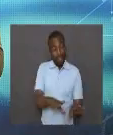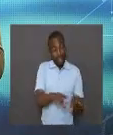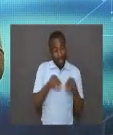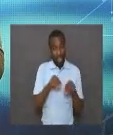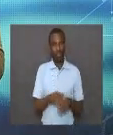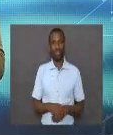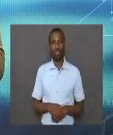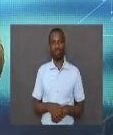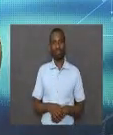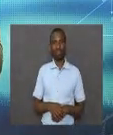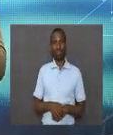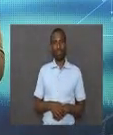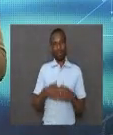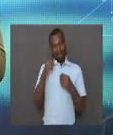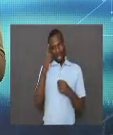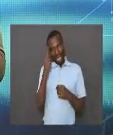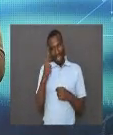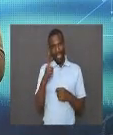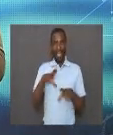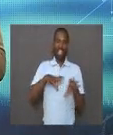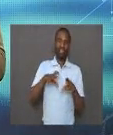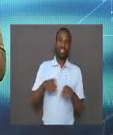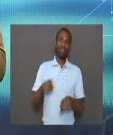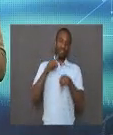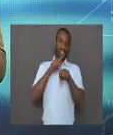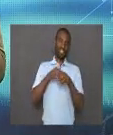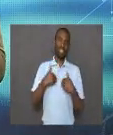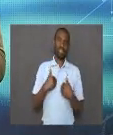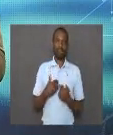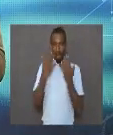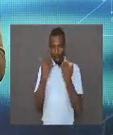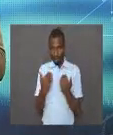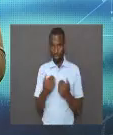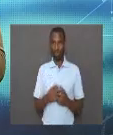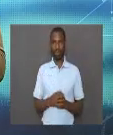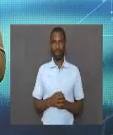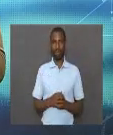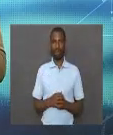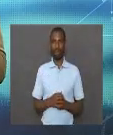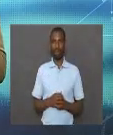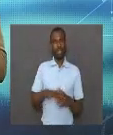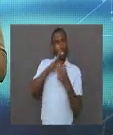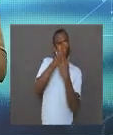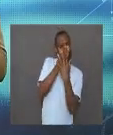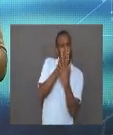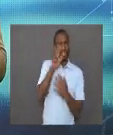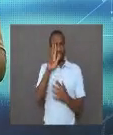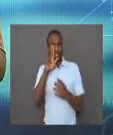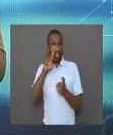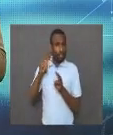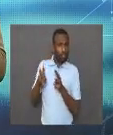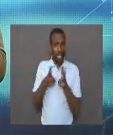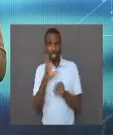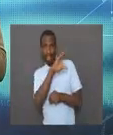Students, we have time for one more activity. Define the terms mean free path